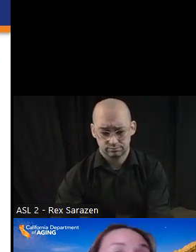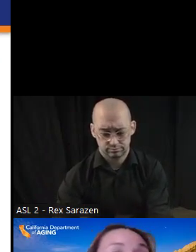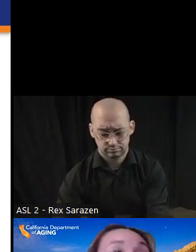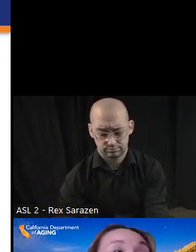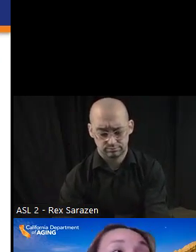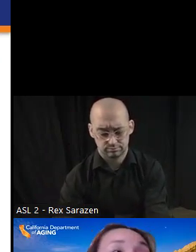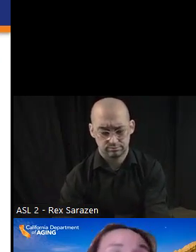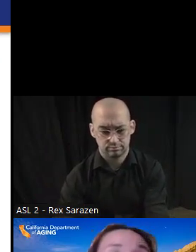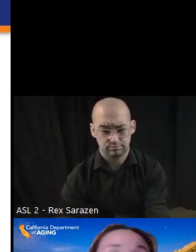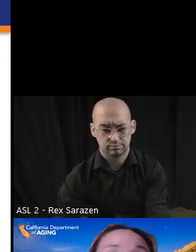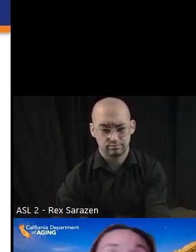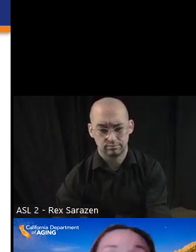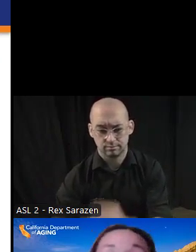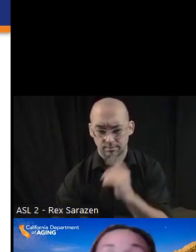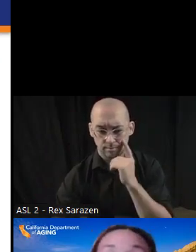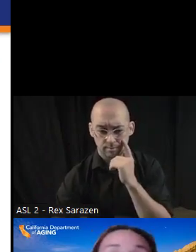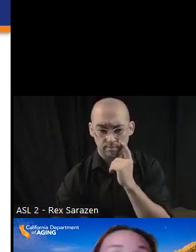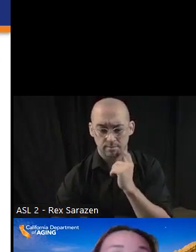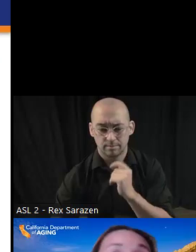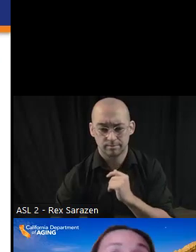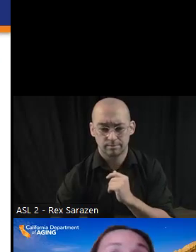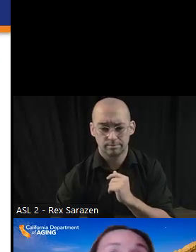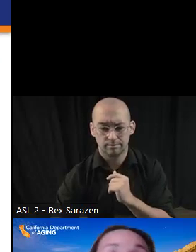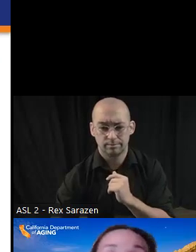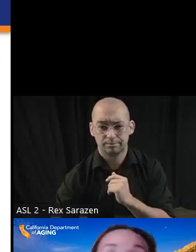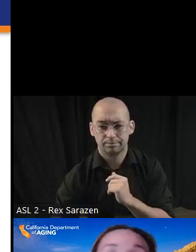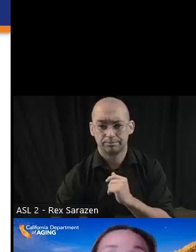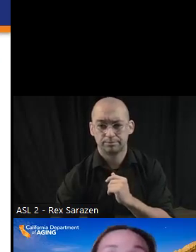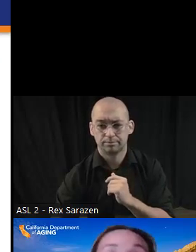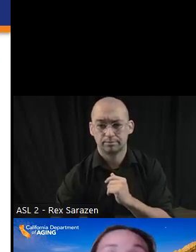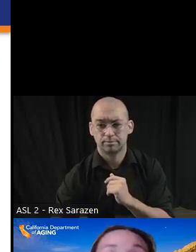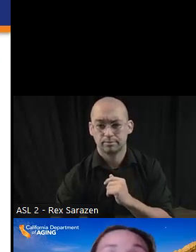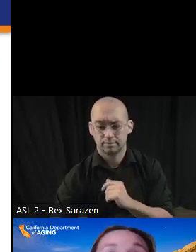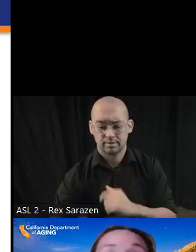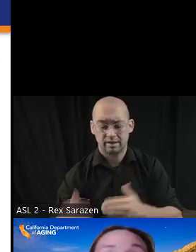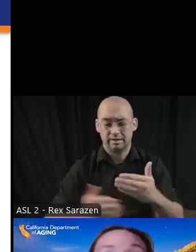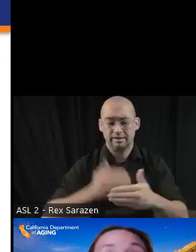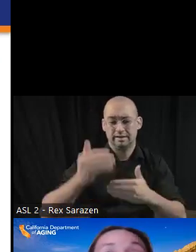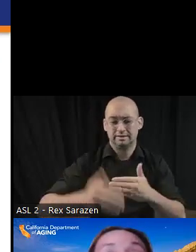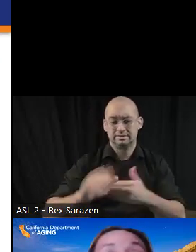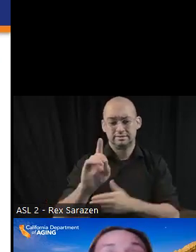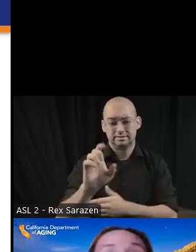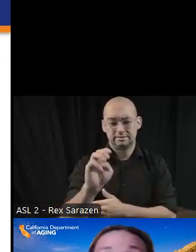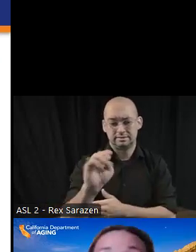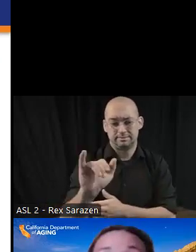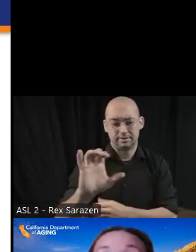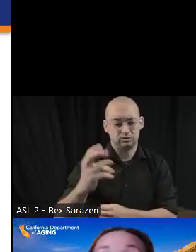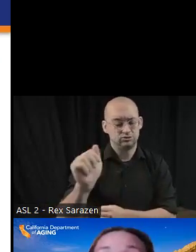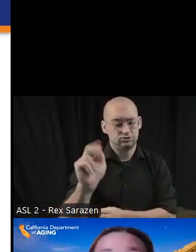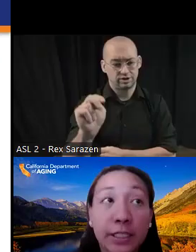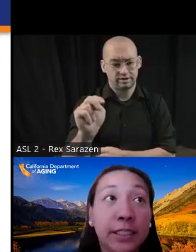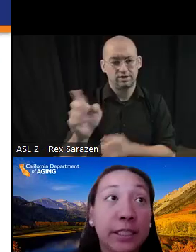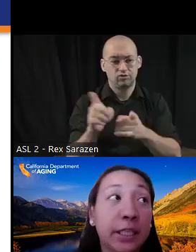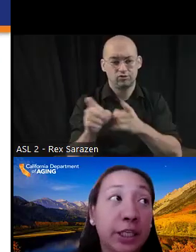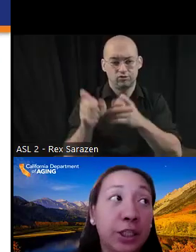So next, I'd like to introduce Denny Chan, the Managing Director of Equity Advocacy